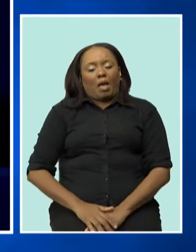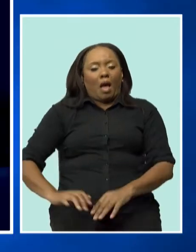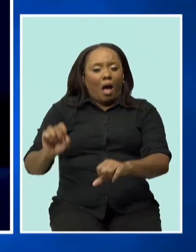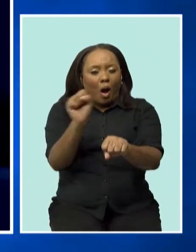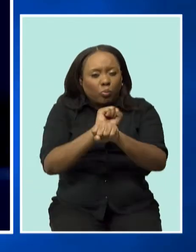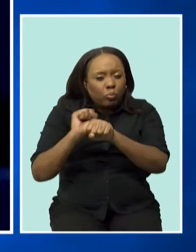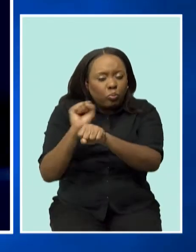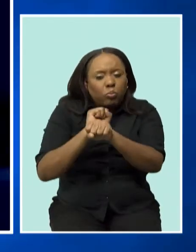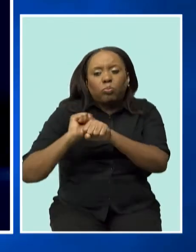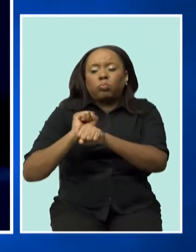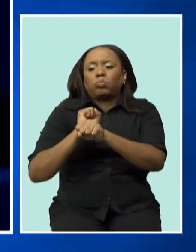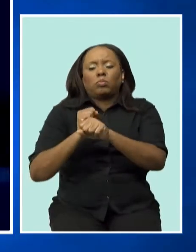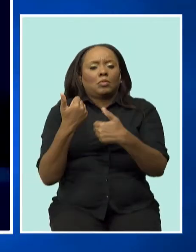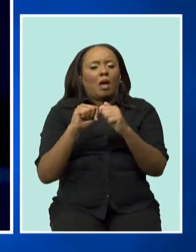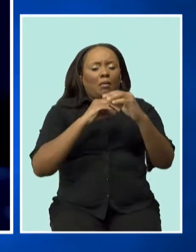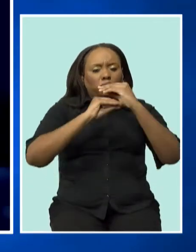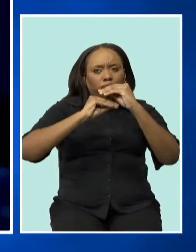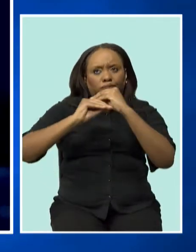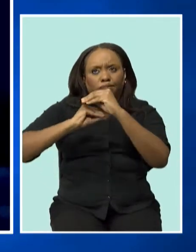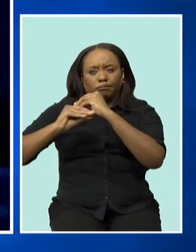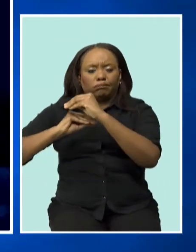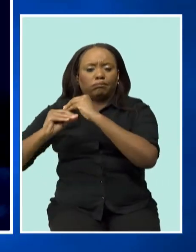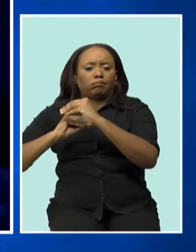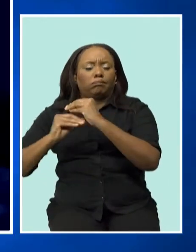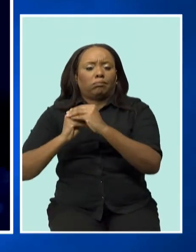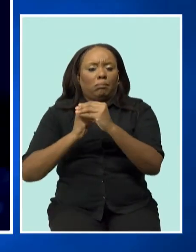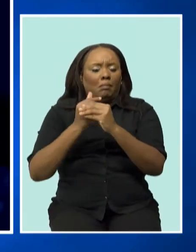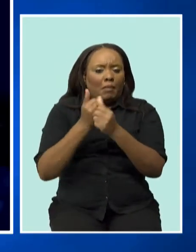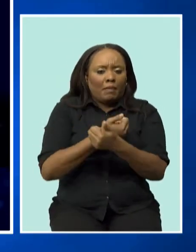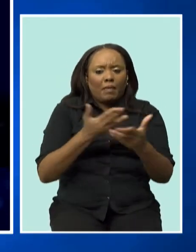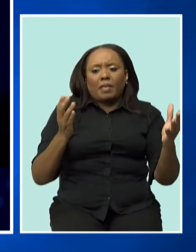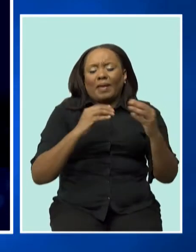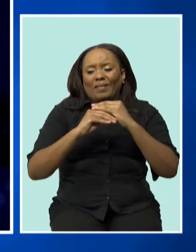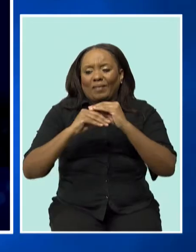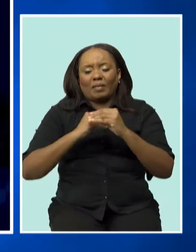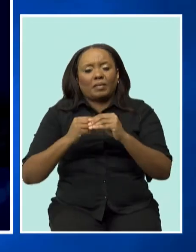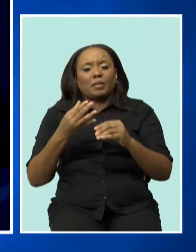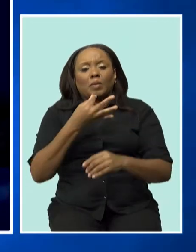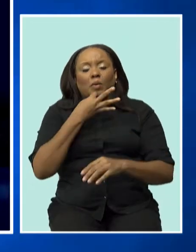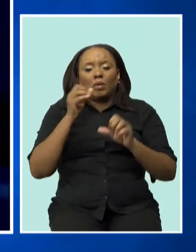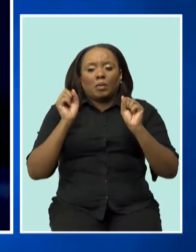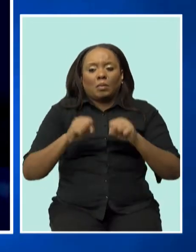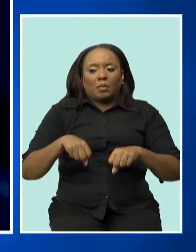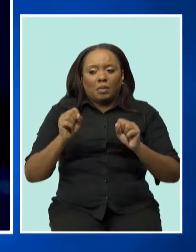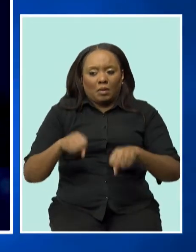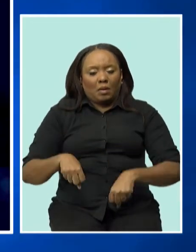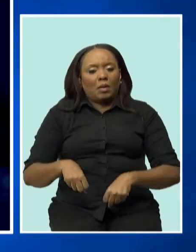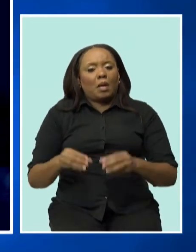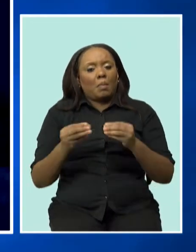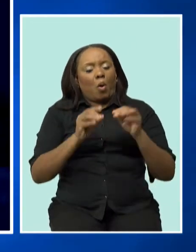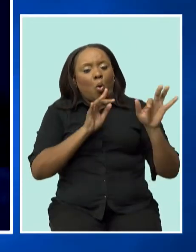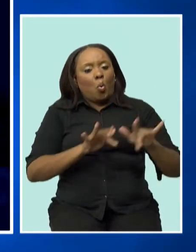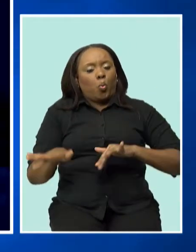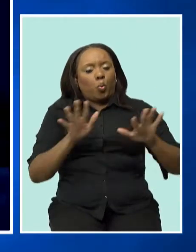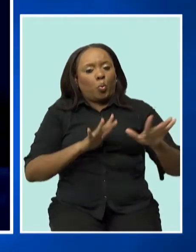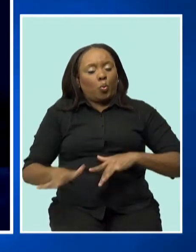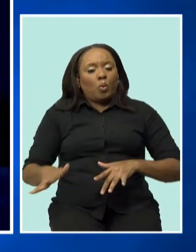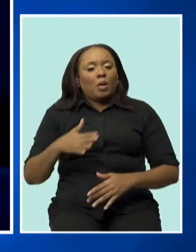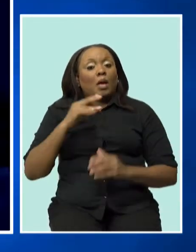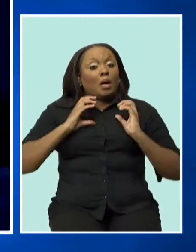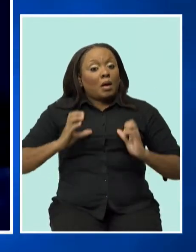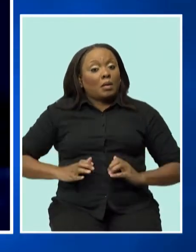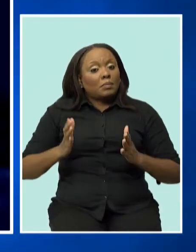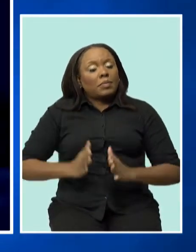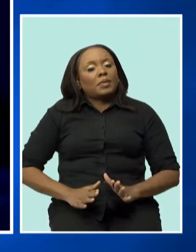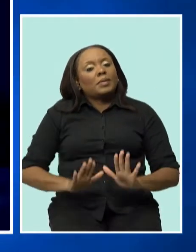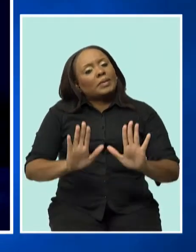working assiduously to get these bursts repaired as soon as possible and get the water restored to the customers. So we're asking the customers